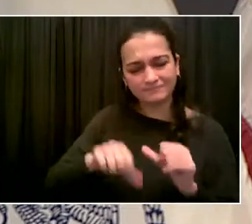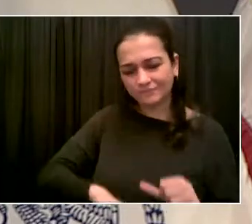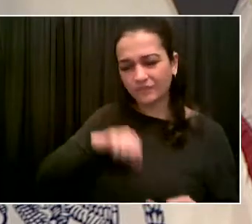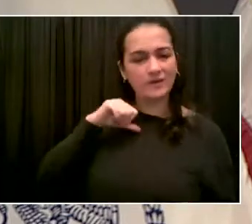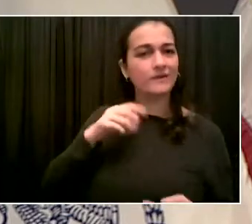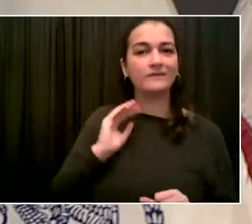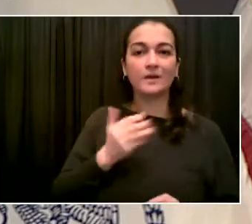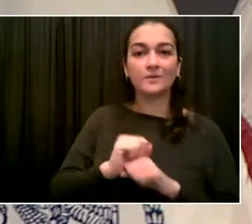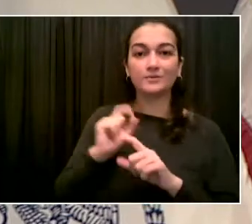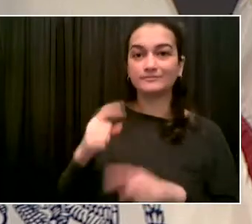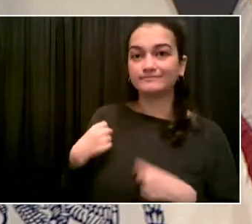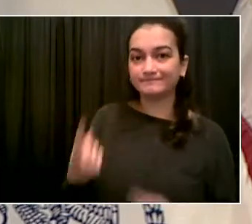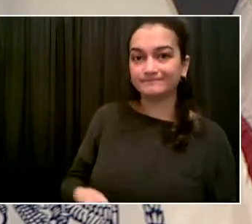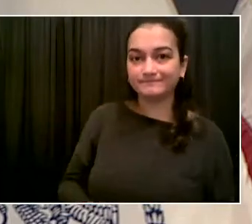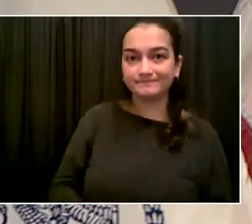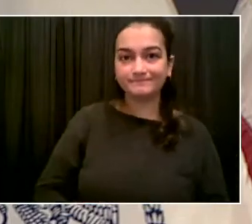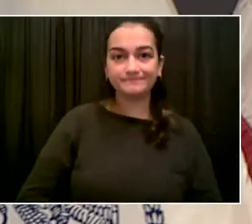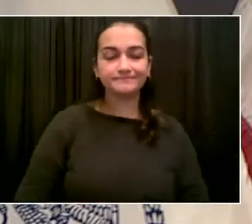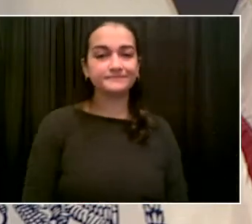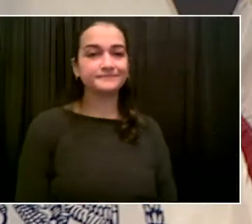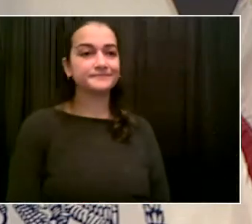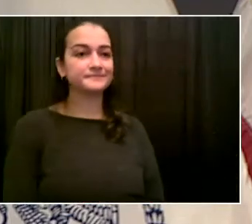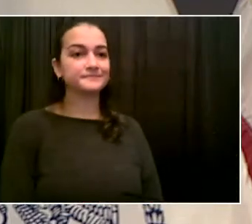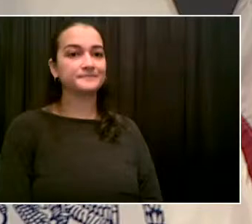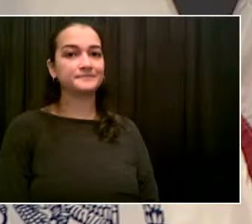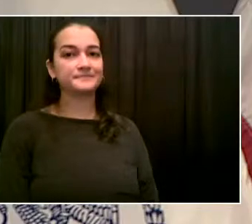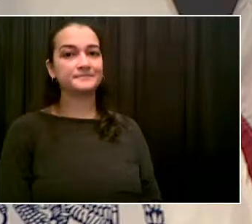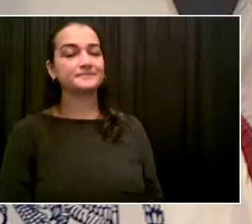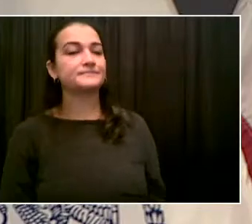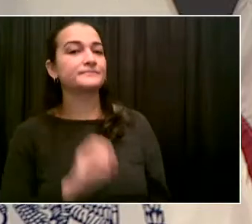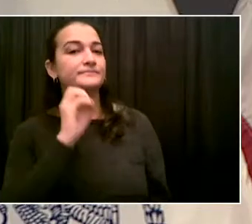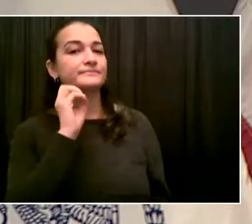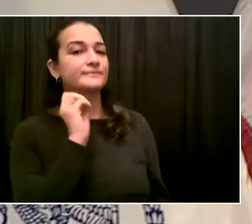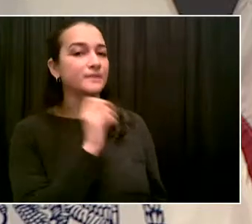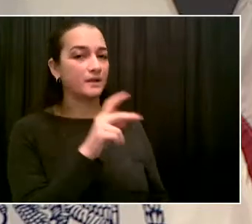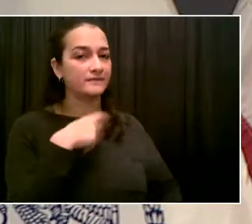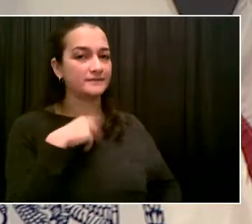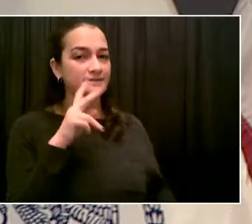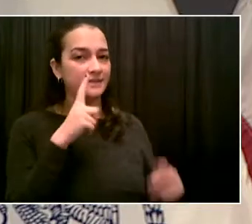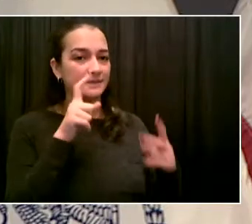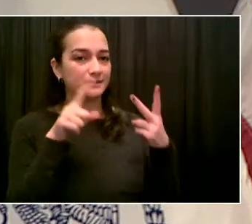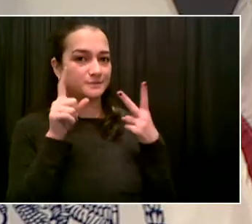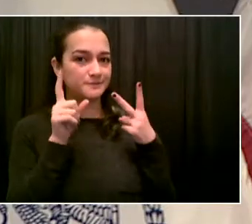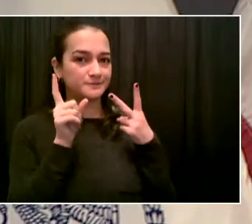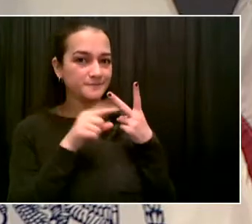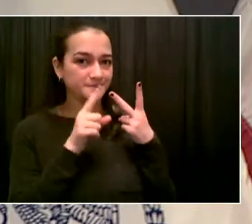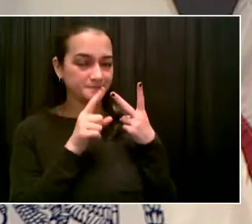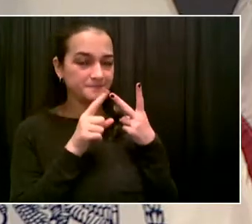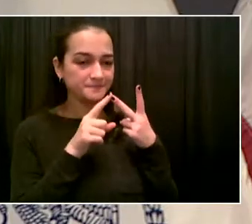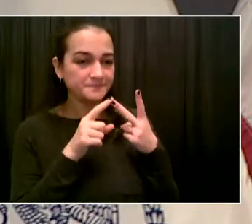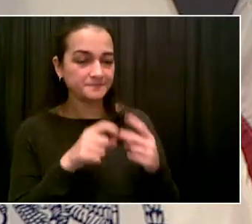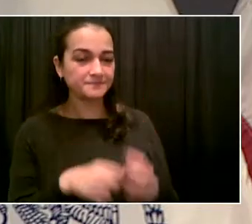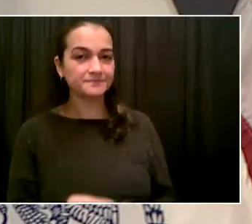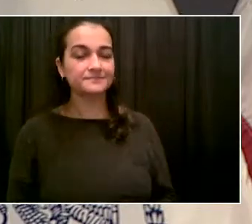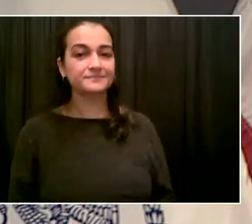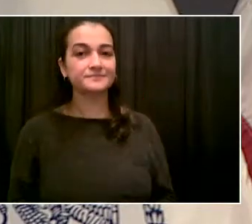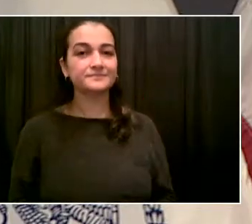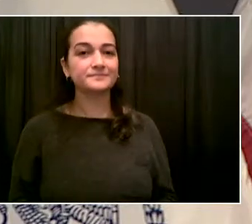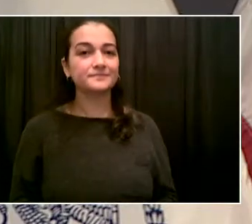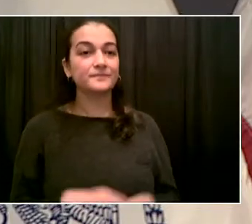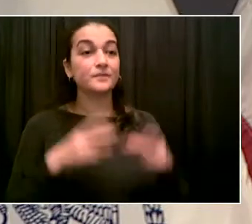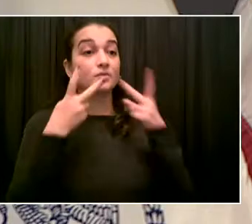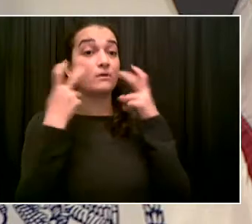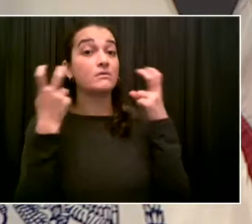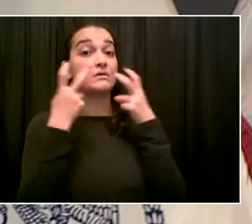also putting aside the pandemic, how you feel about the broken windows theory of crime, that allowing disarray or even the feeling of disarray causes perpetrators